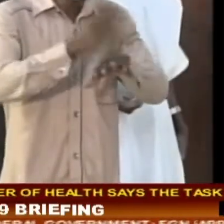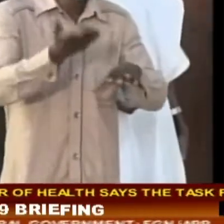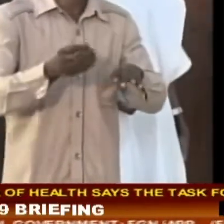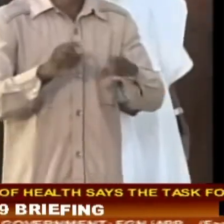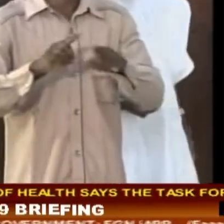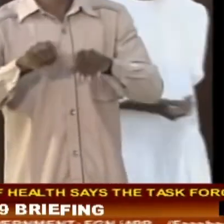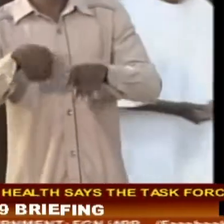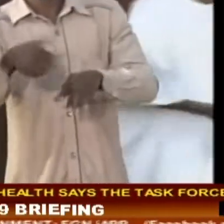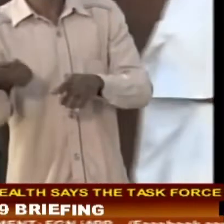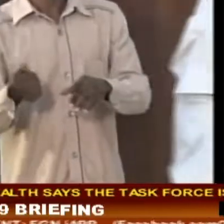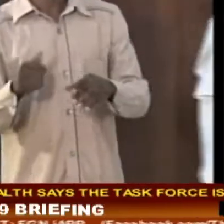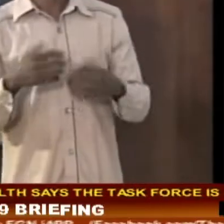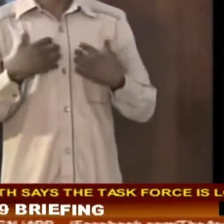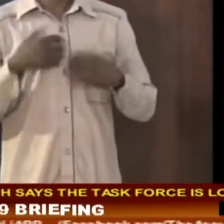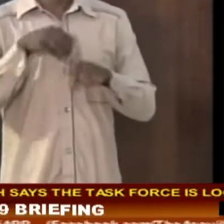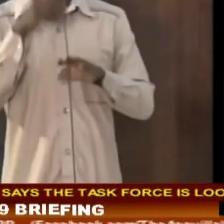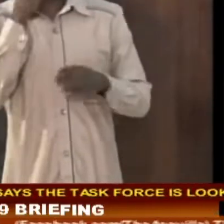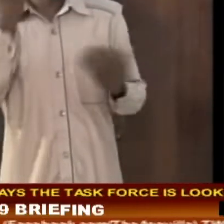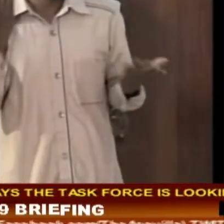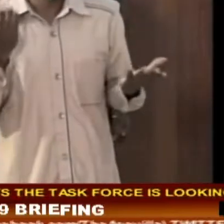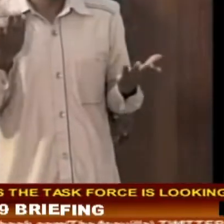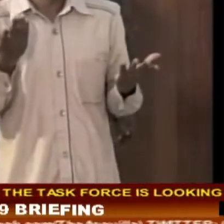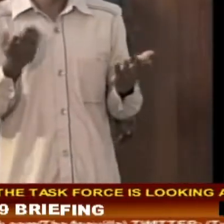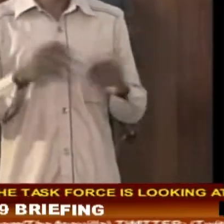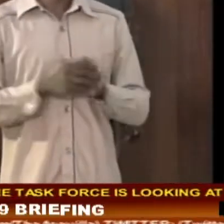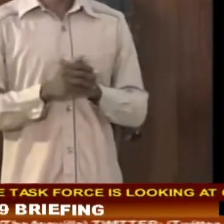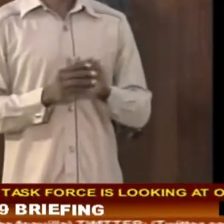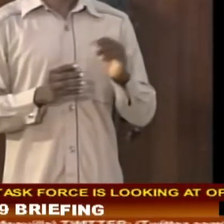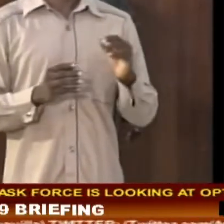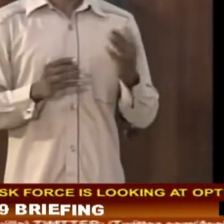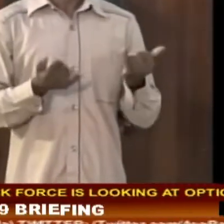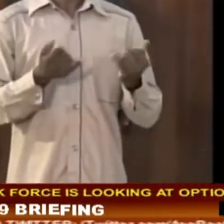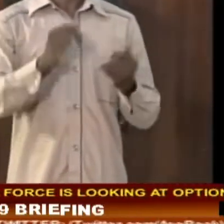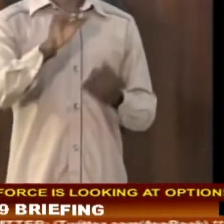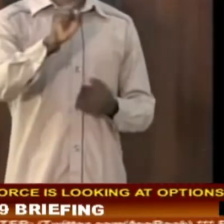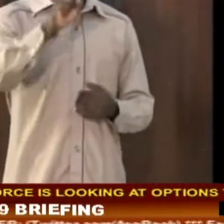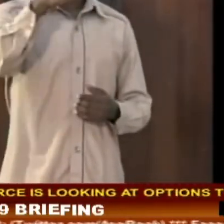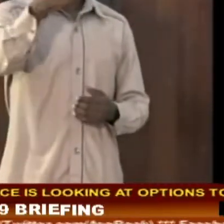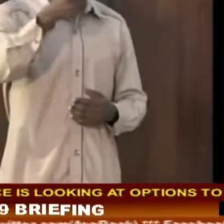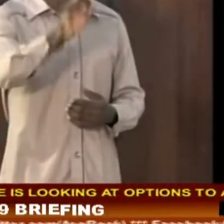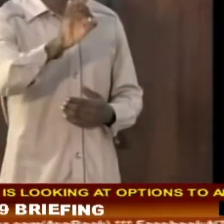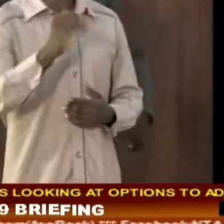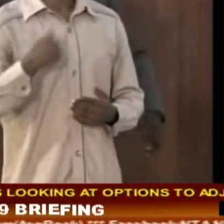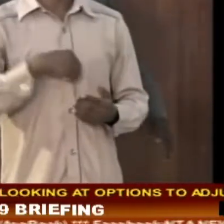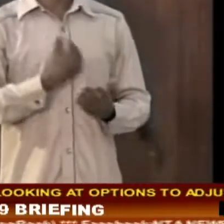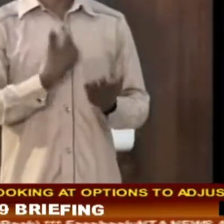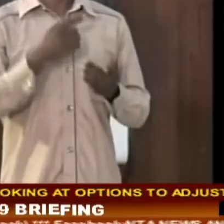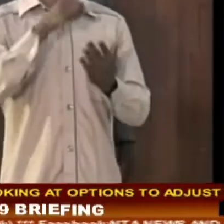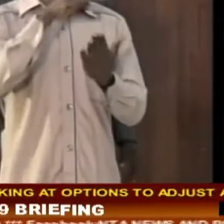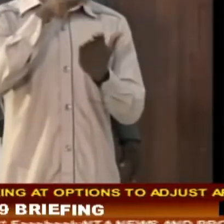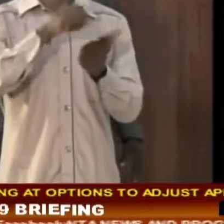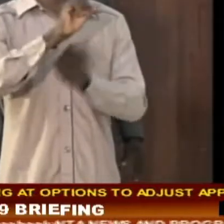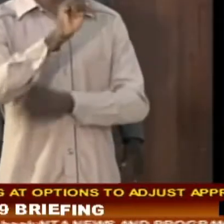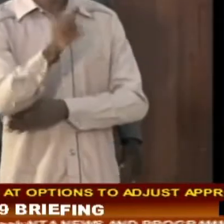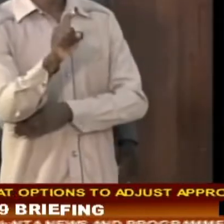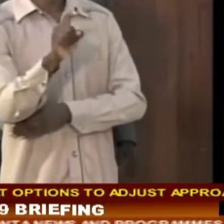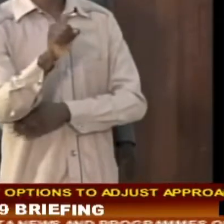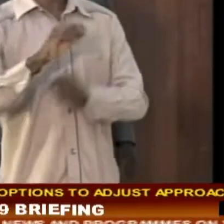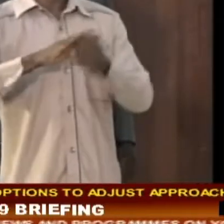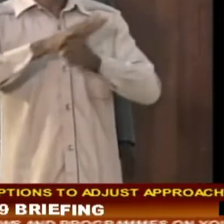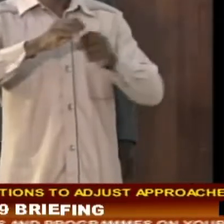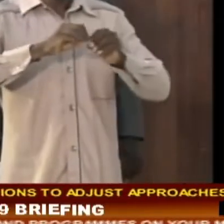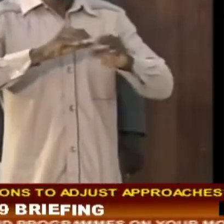surfaces a lot and for the sgf uh we have this question the with the Corona